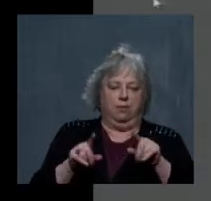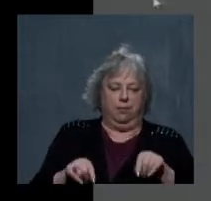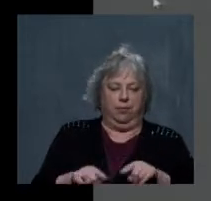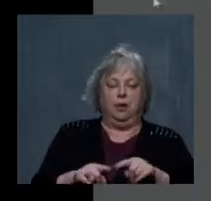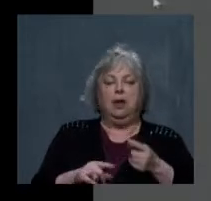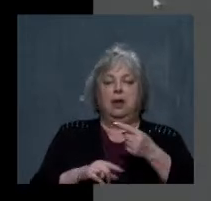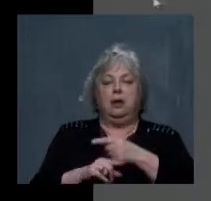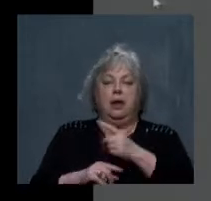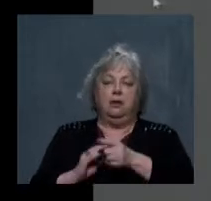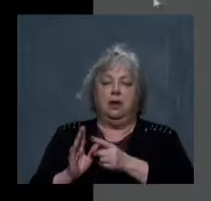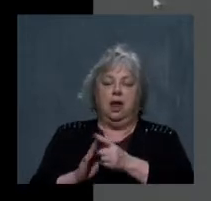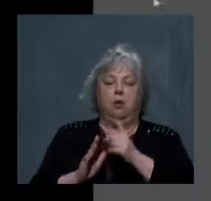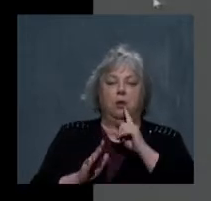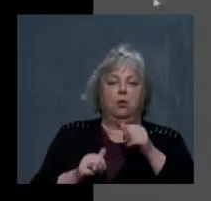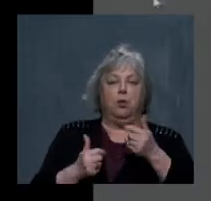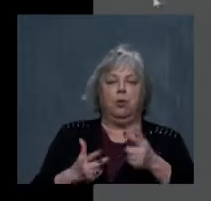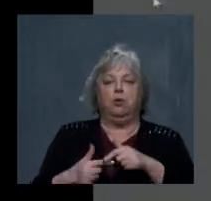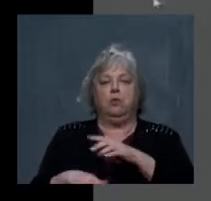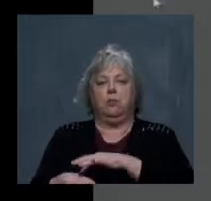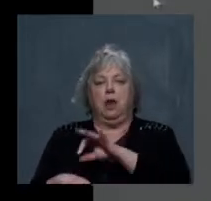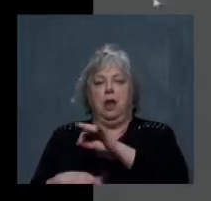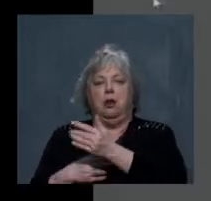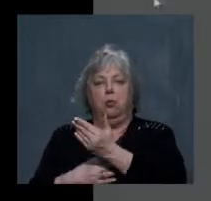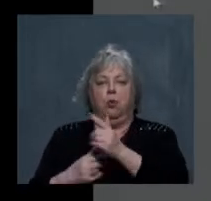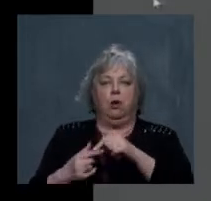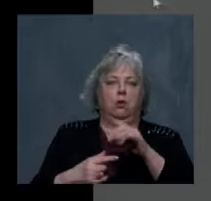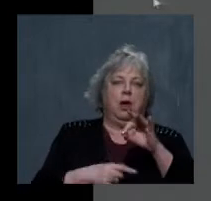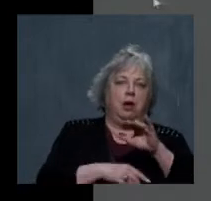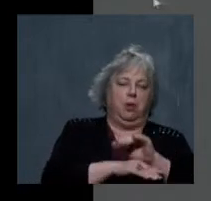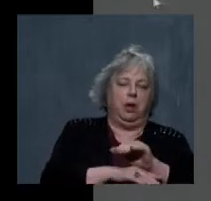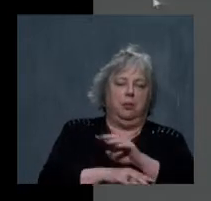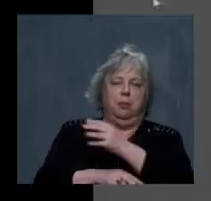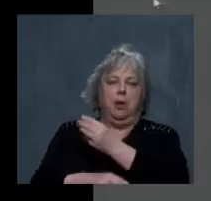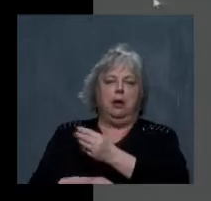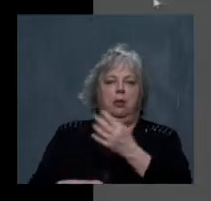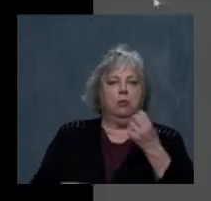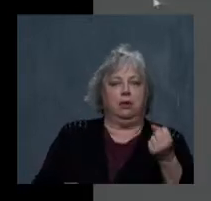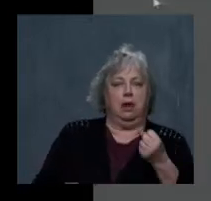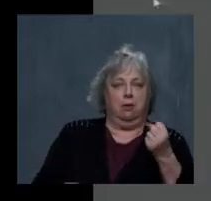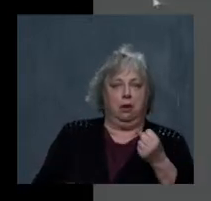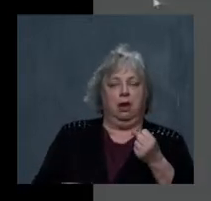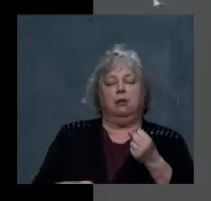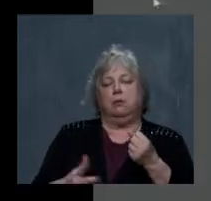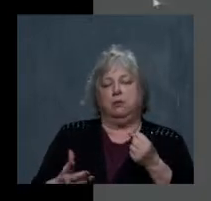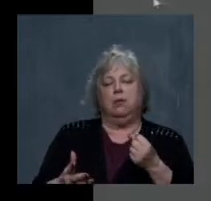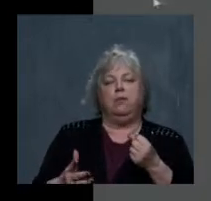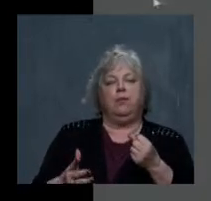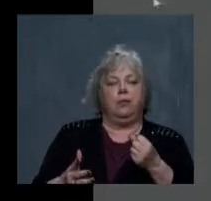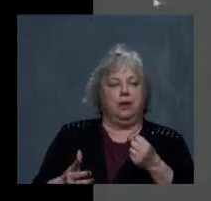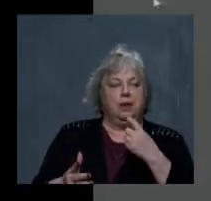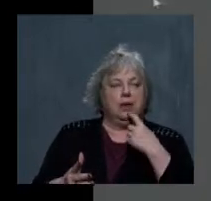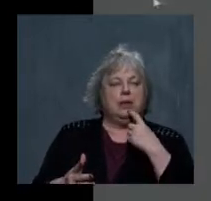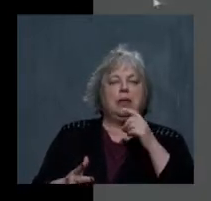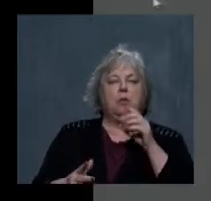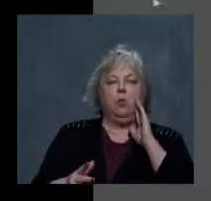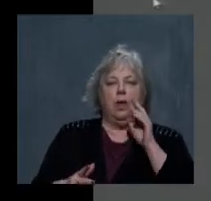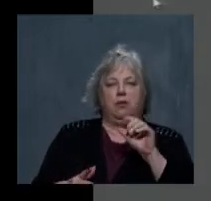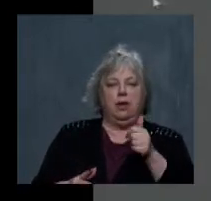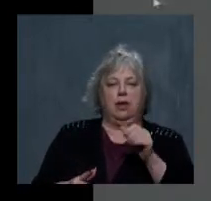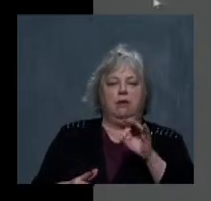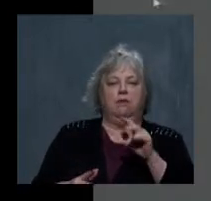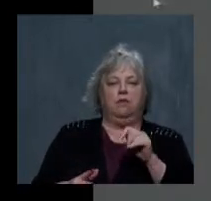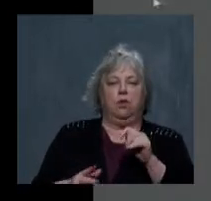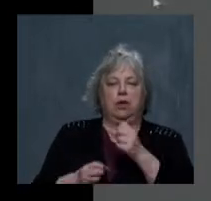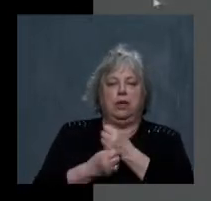and hours of operation of the business are proposed from 9 a.m. to 9 p.m. Monday through Saturday. The plan indicates the placement of a 10-foot security